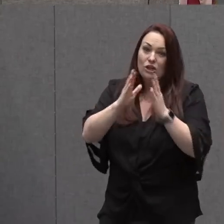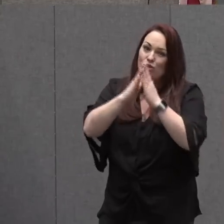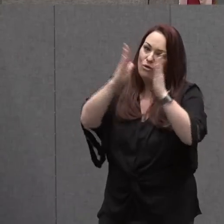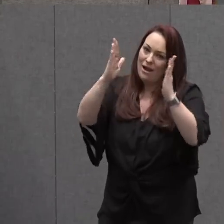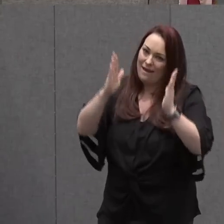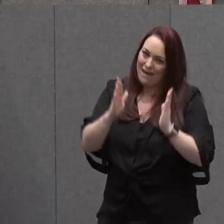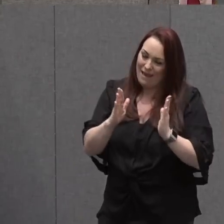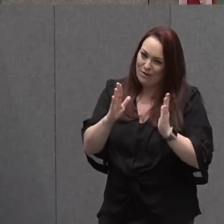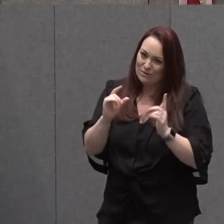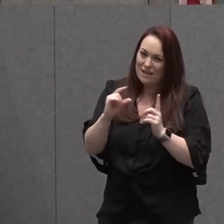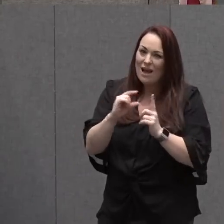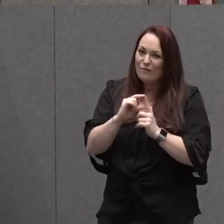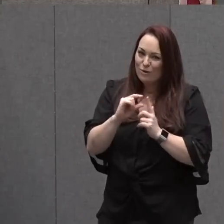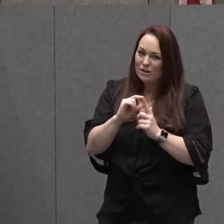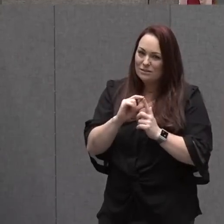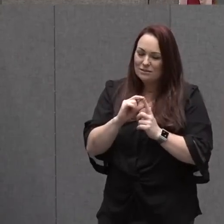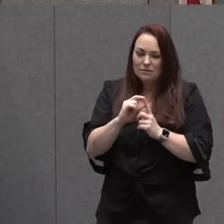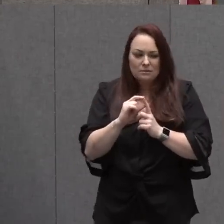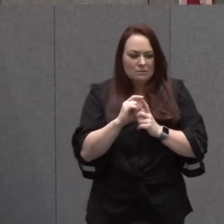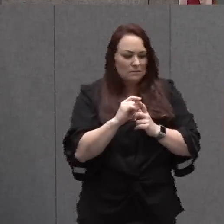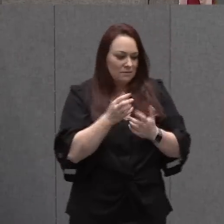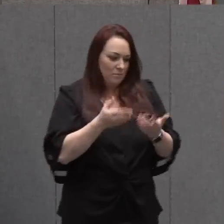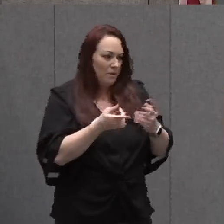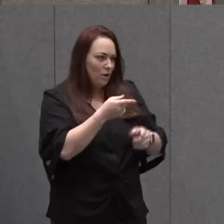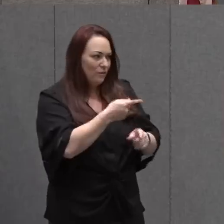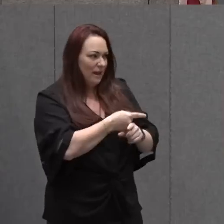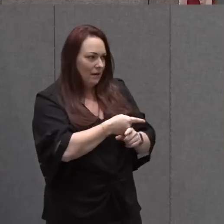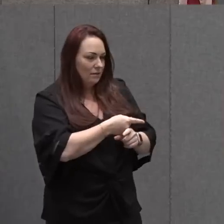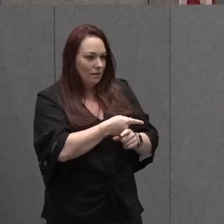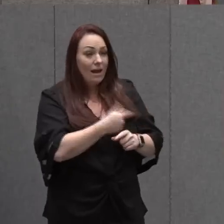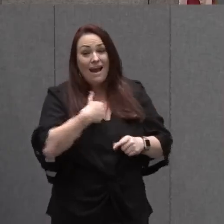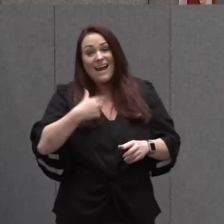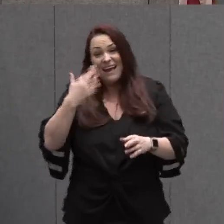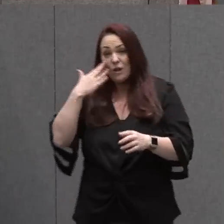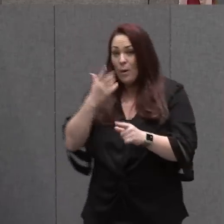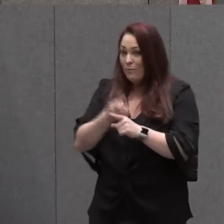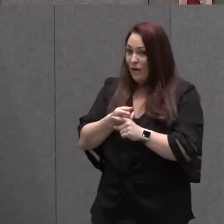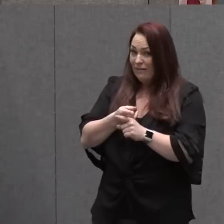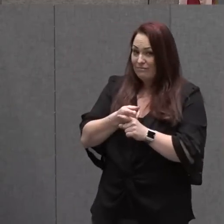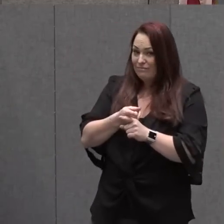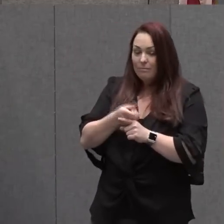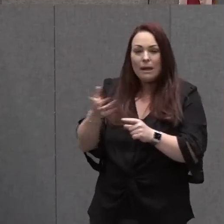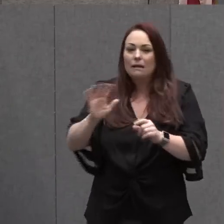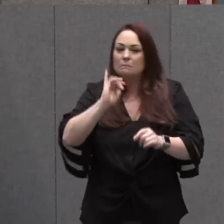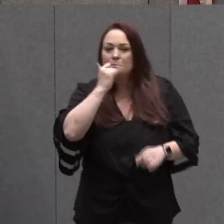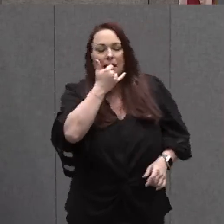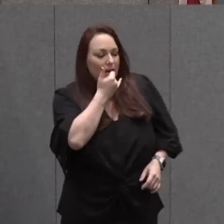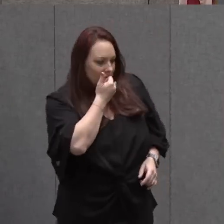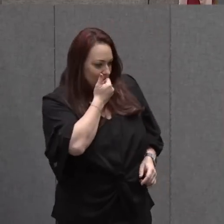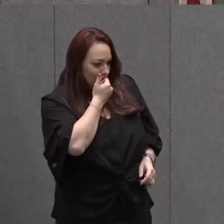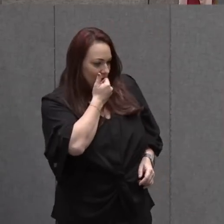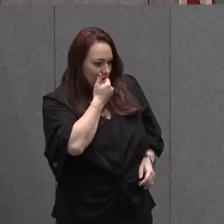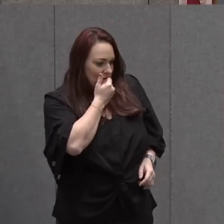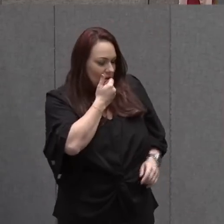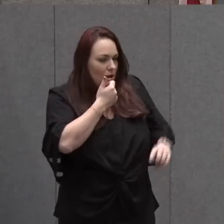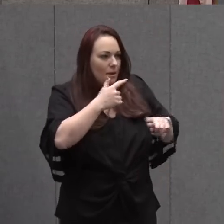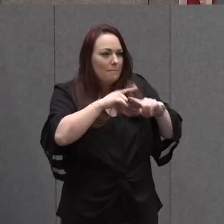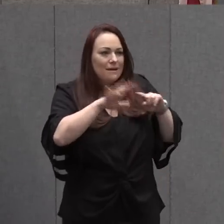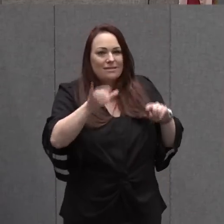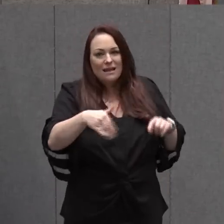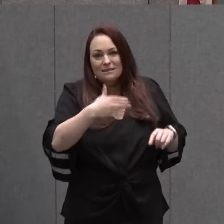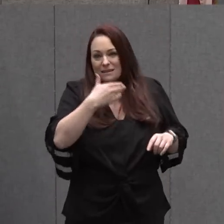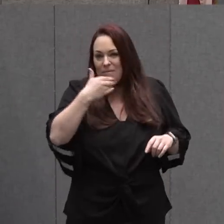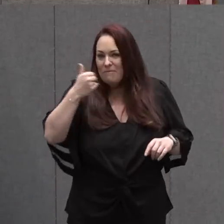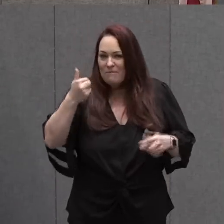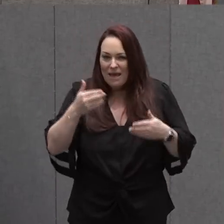I think you're right. I am right. Well, yeah, but it was a complete accident. And that is the best way